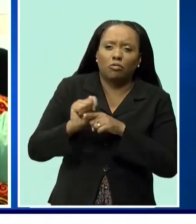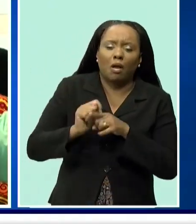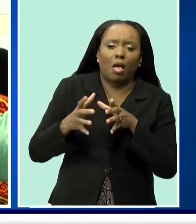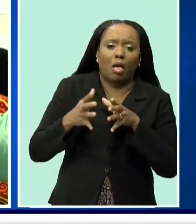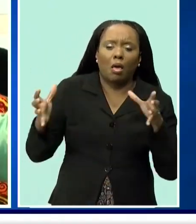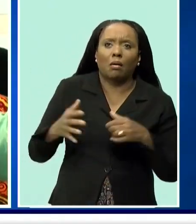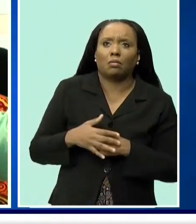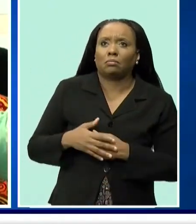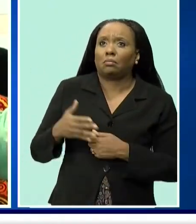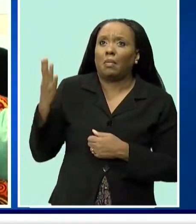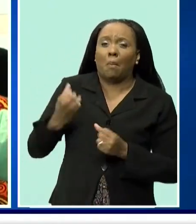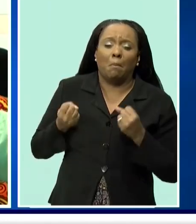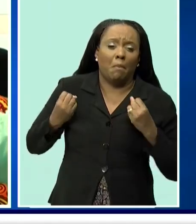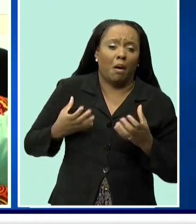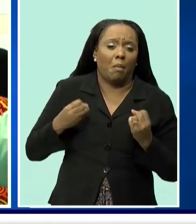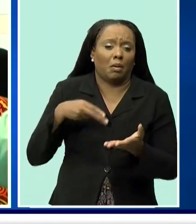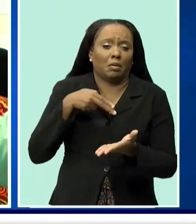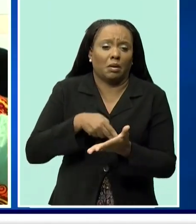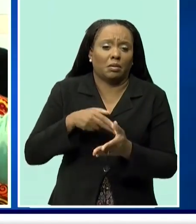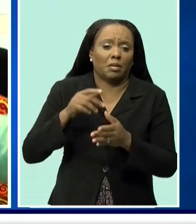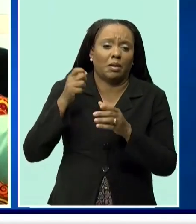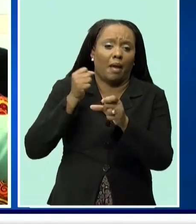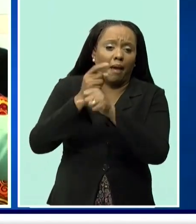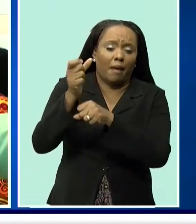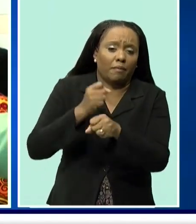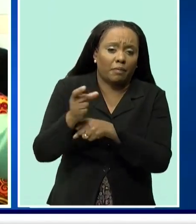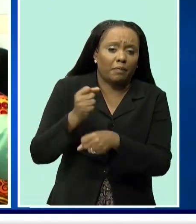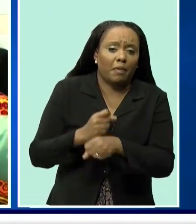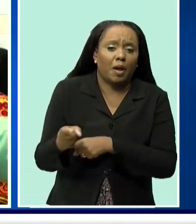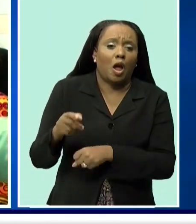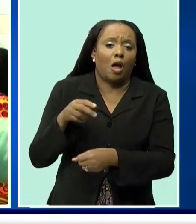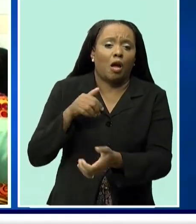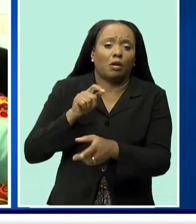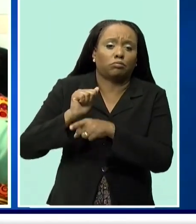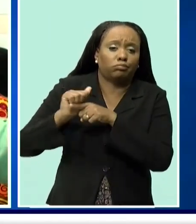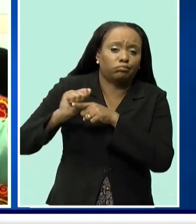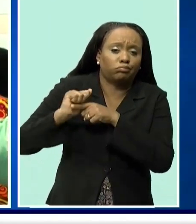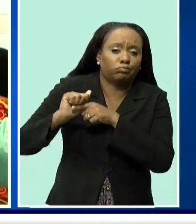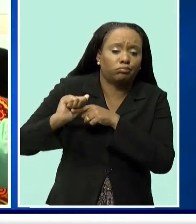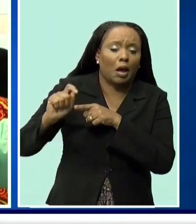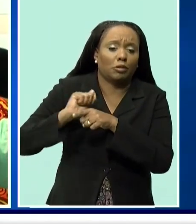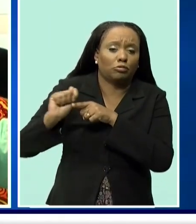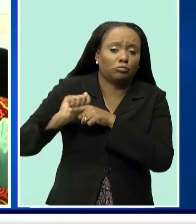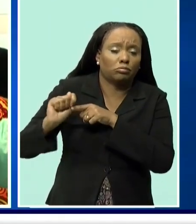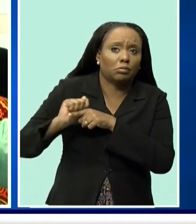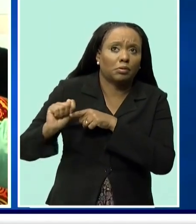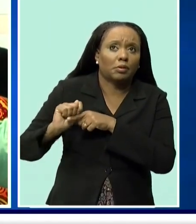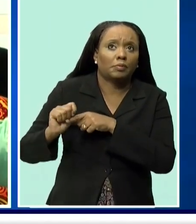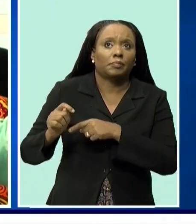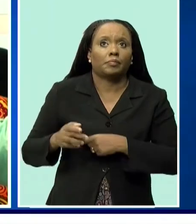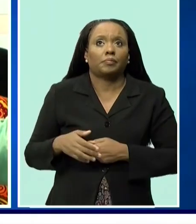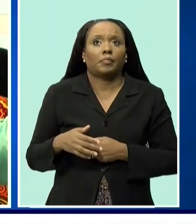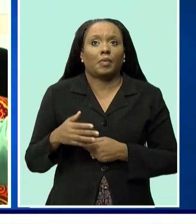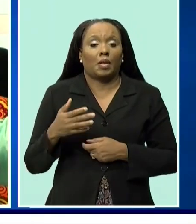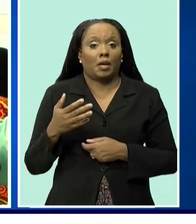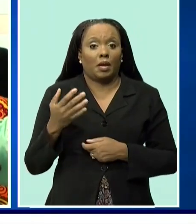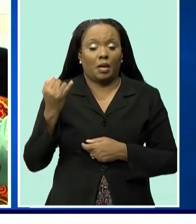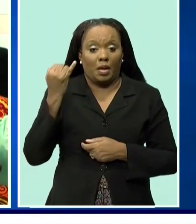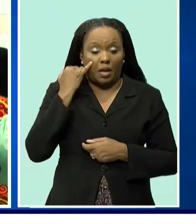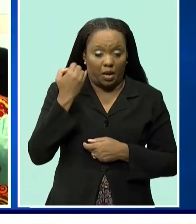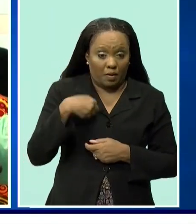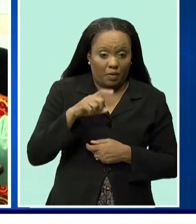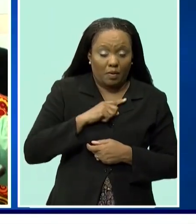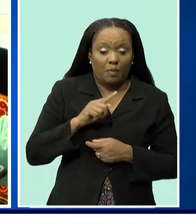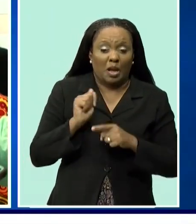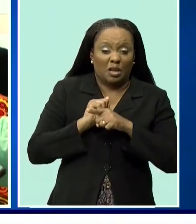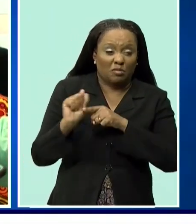annually. Looking at the numbers, we think that we cannot consume these numbers locally. We need to